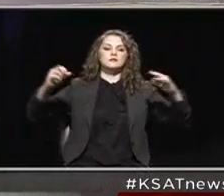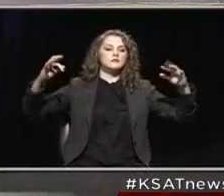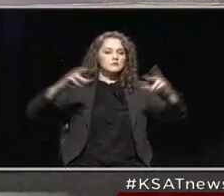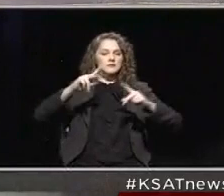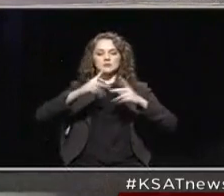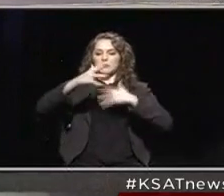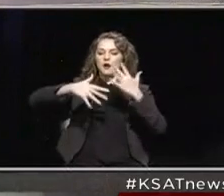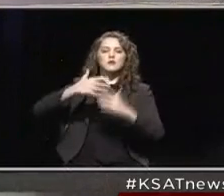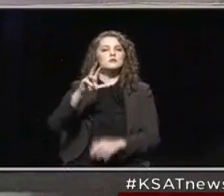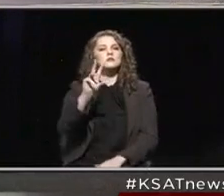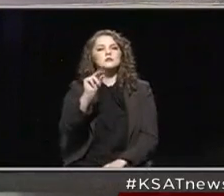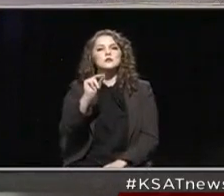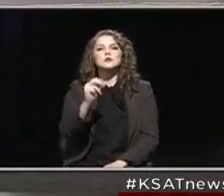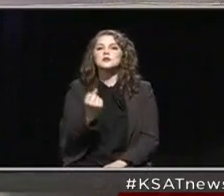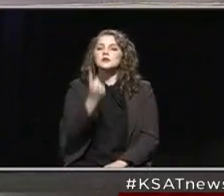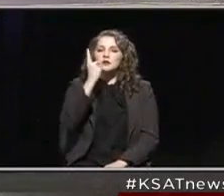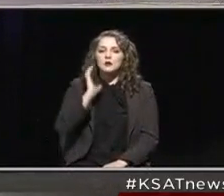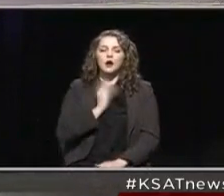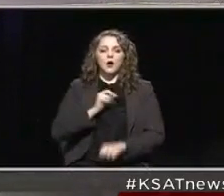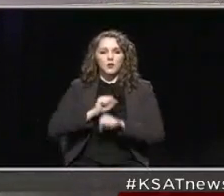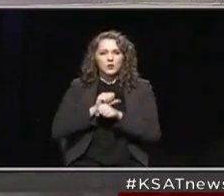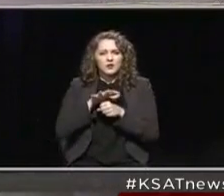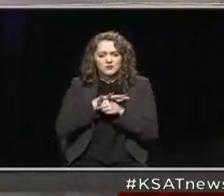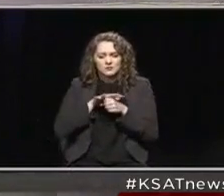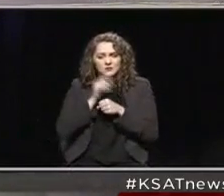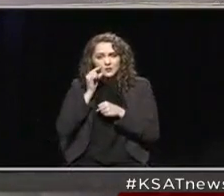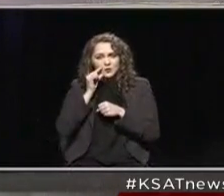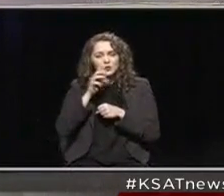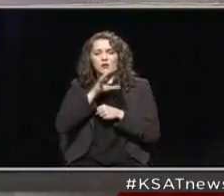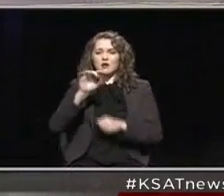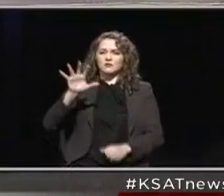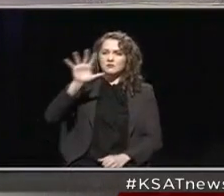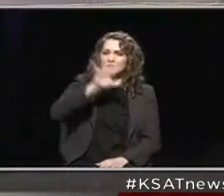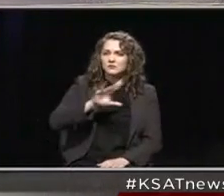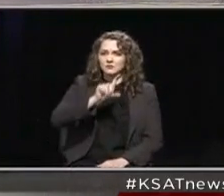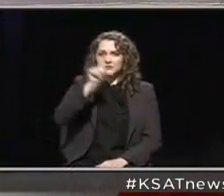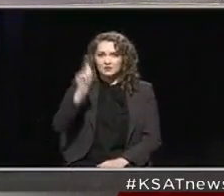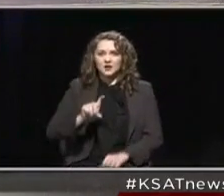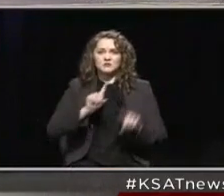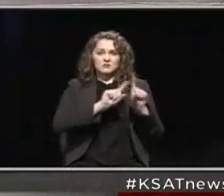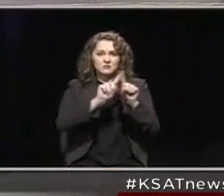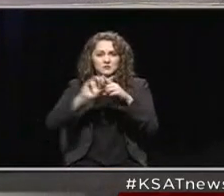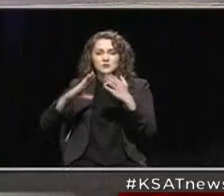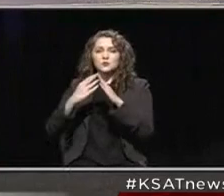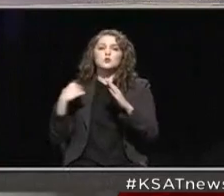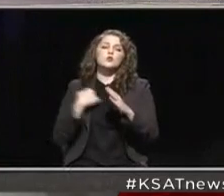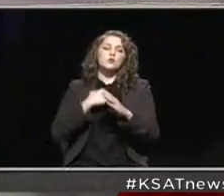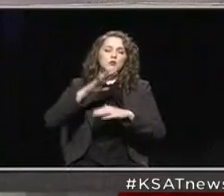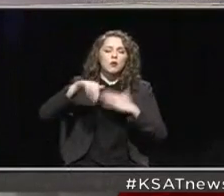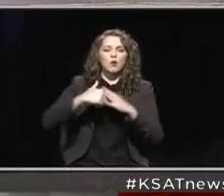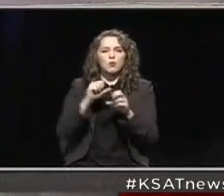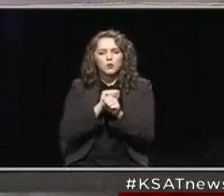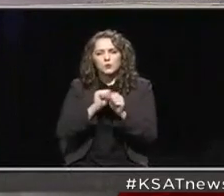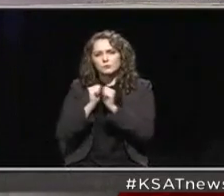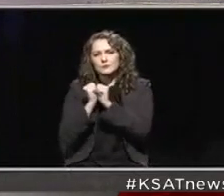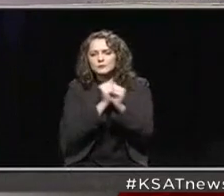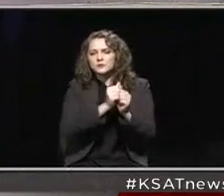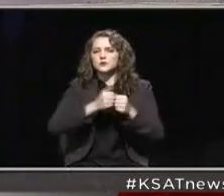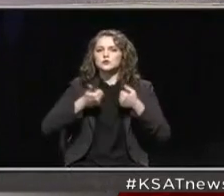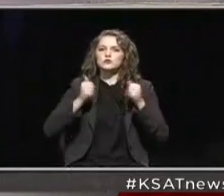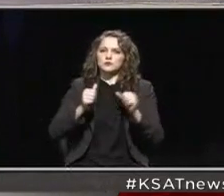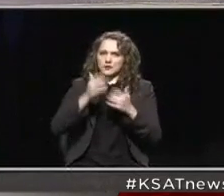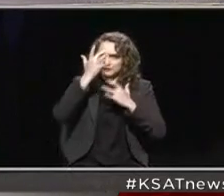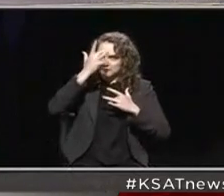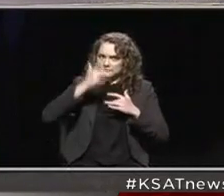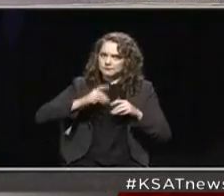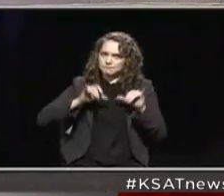community here locally and across the state and all the major metros have been working to help us contain this disease. That work will